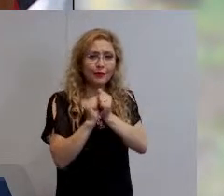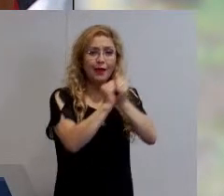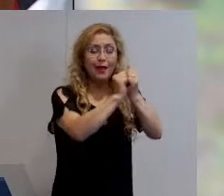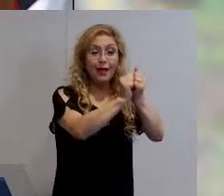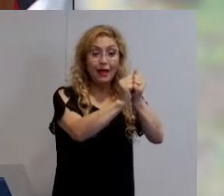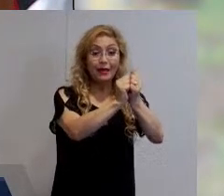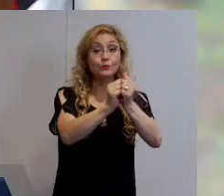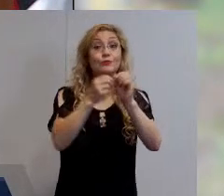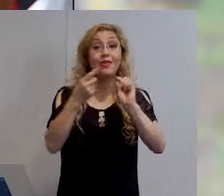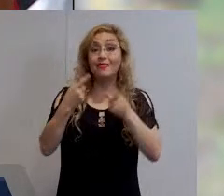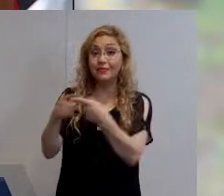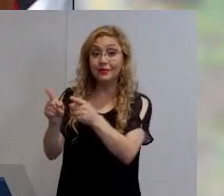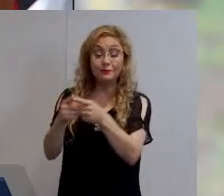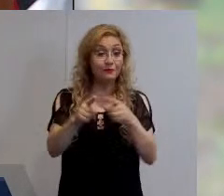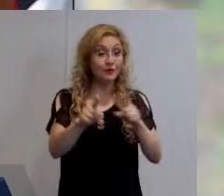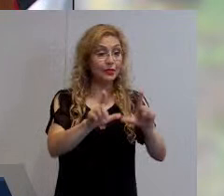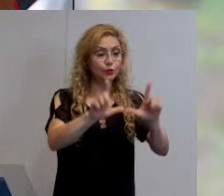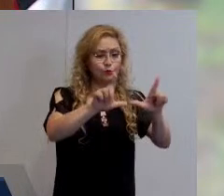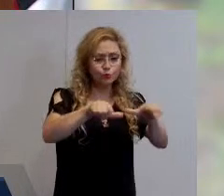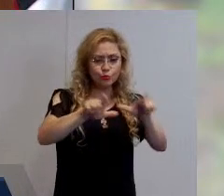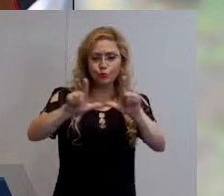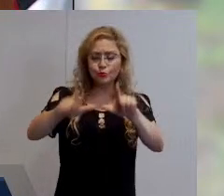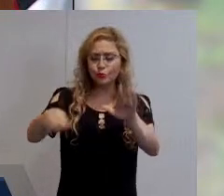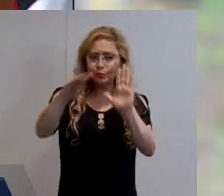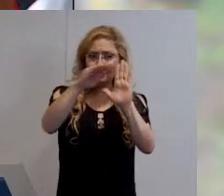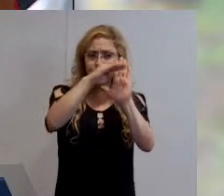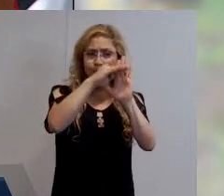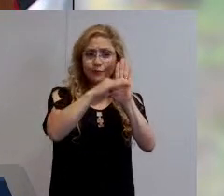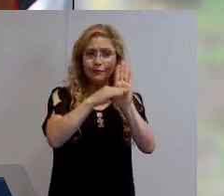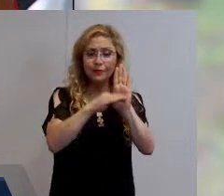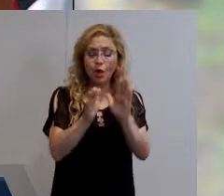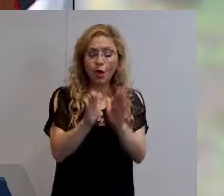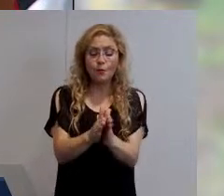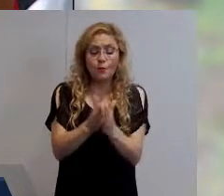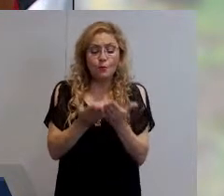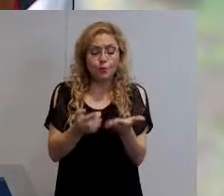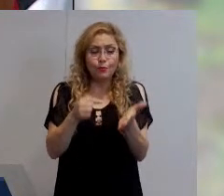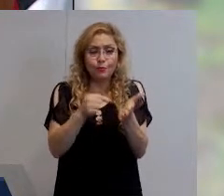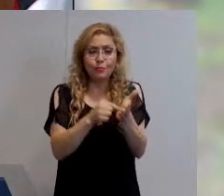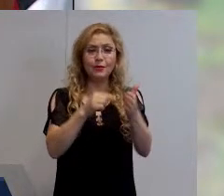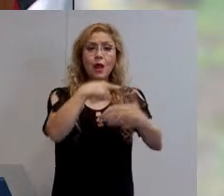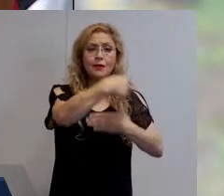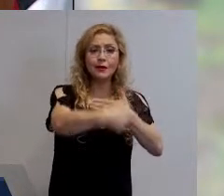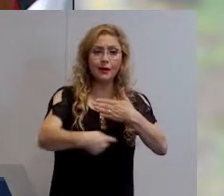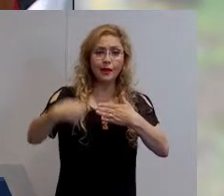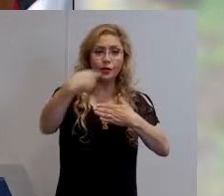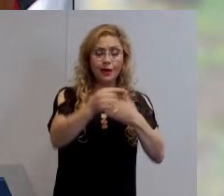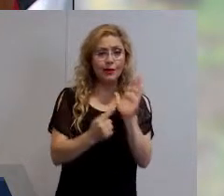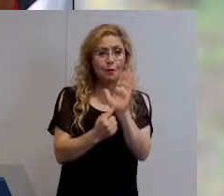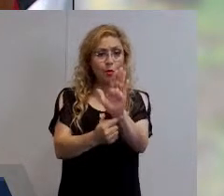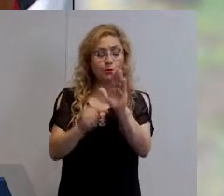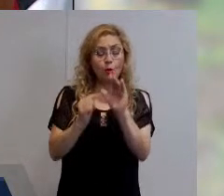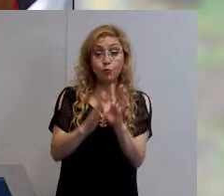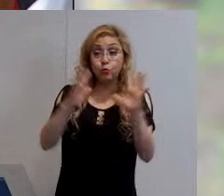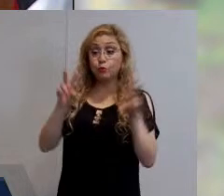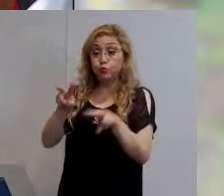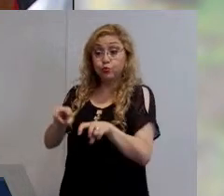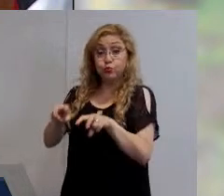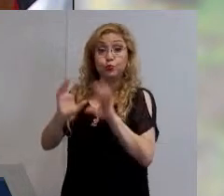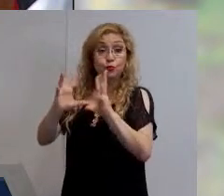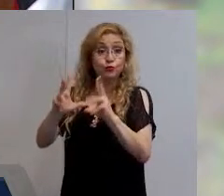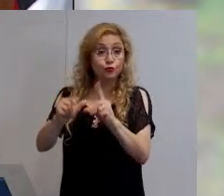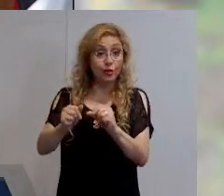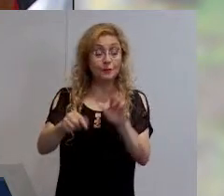who have registered to take part in this event and who will be participating in the various side events. And this is